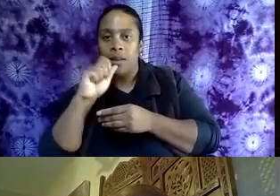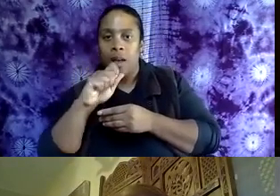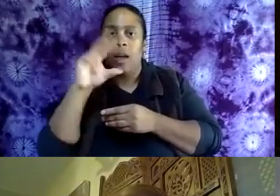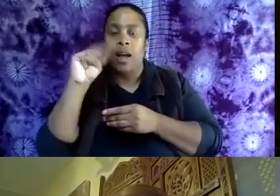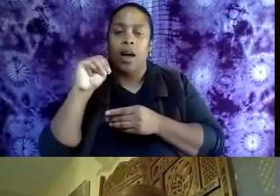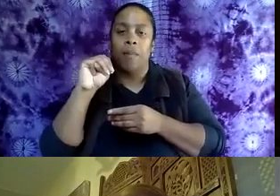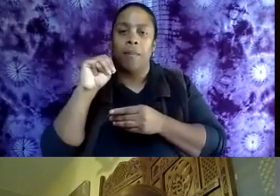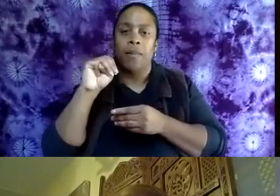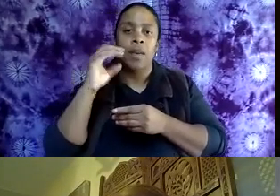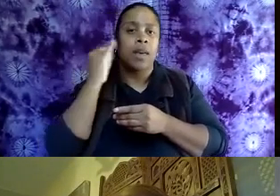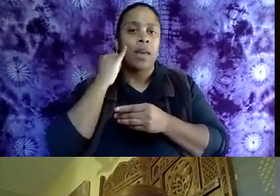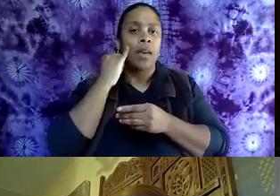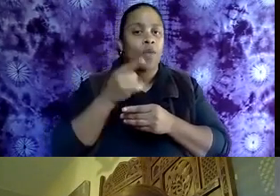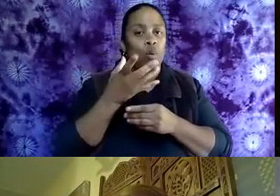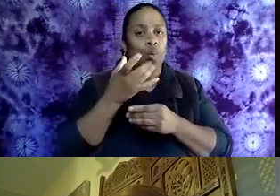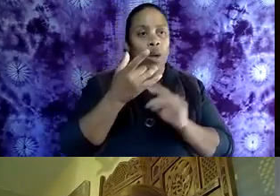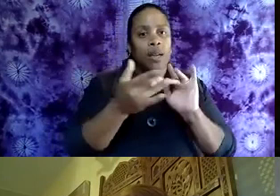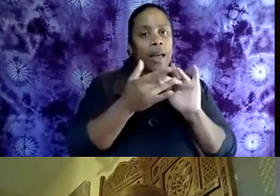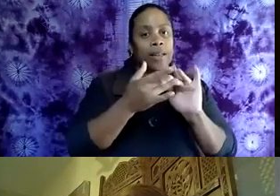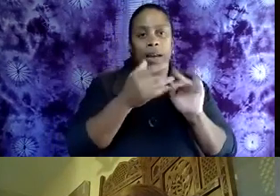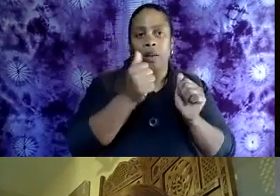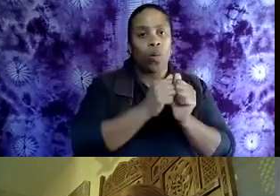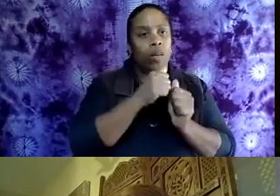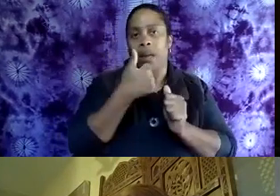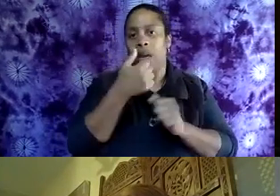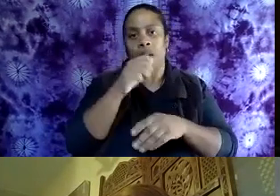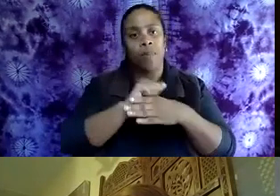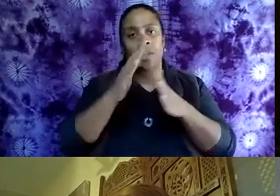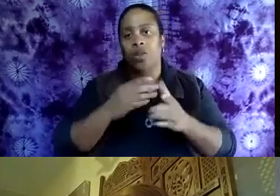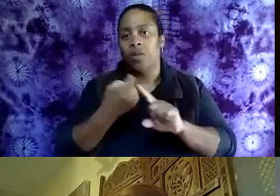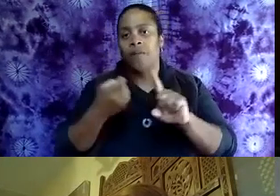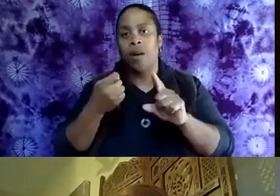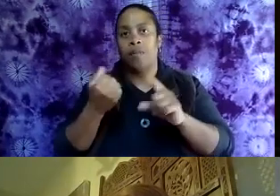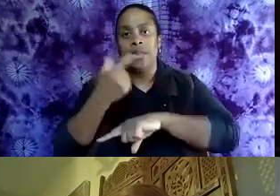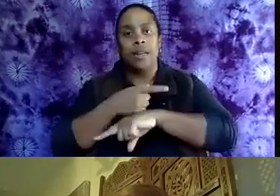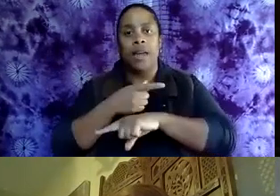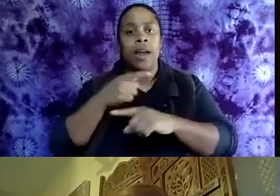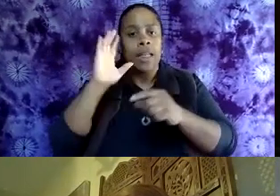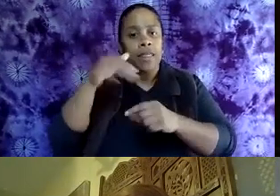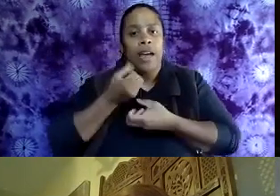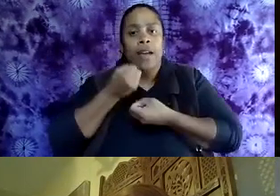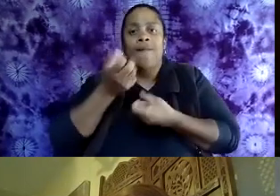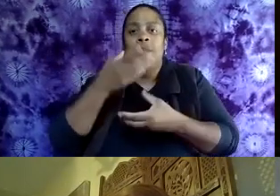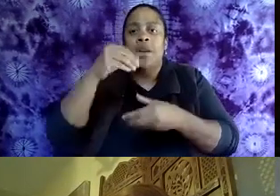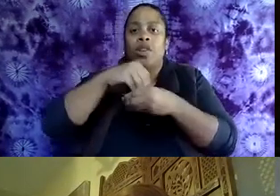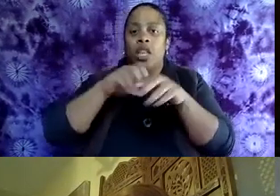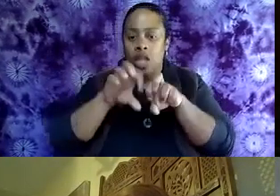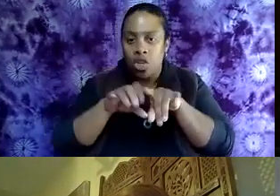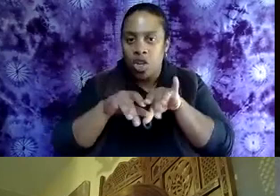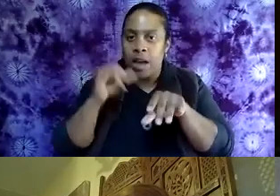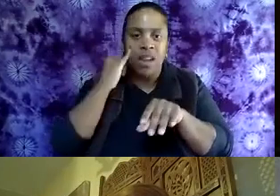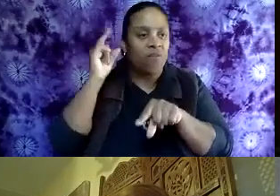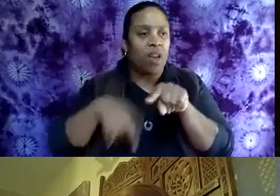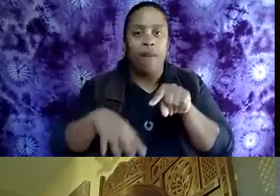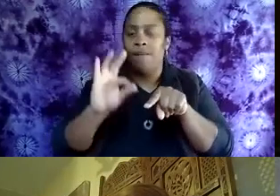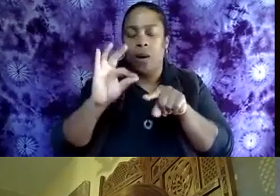MEWEFAIRS.com. If you are wanting to get in touch with any practitioner from today, the information's in the chat, it's in the recording, and if you can't find them, just reach out to me